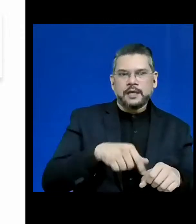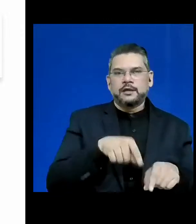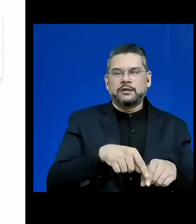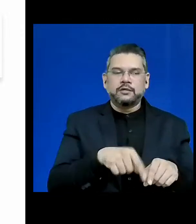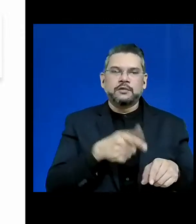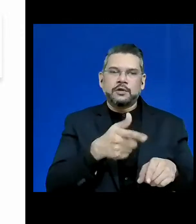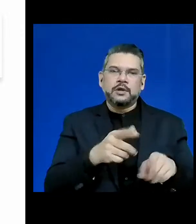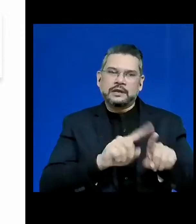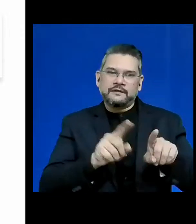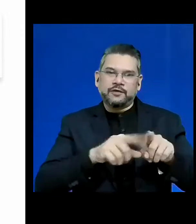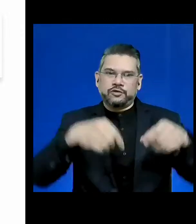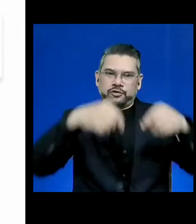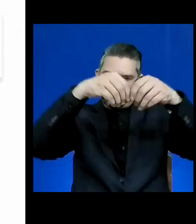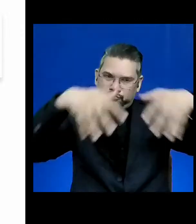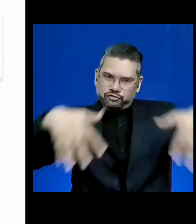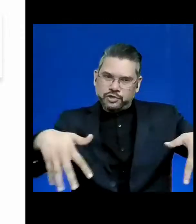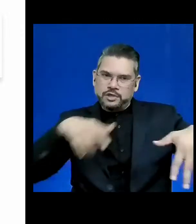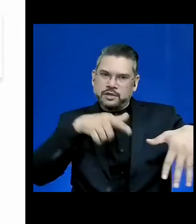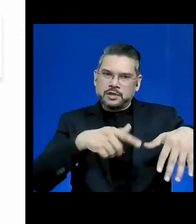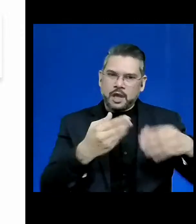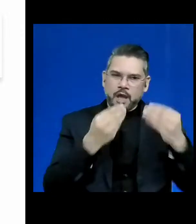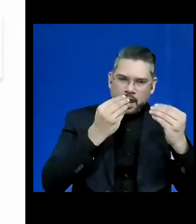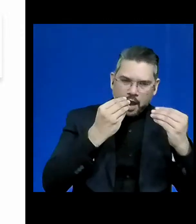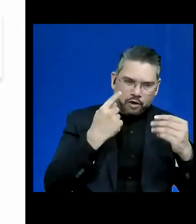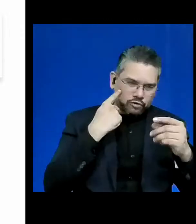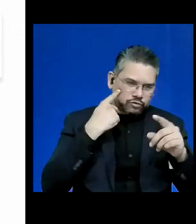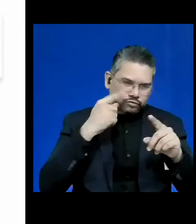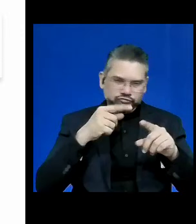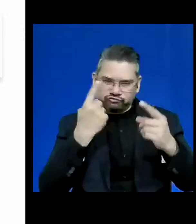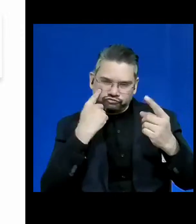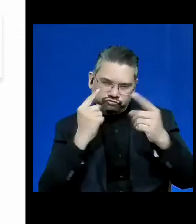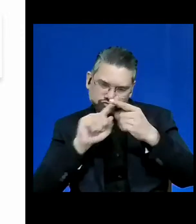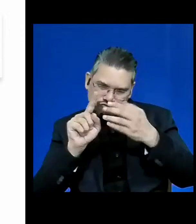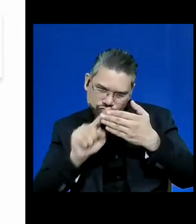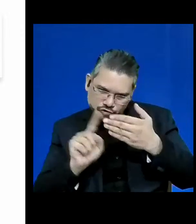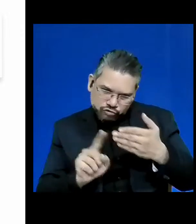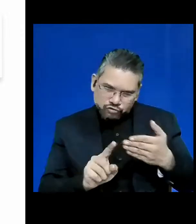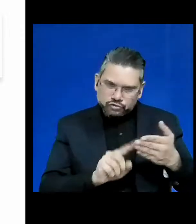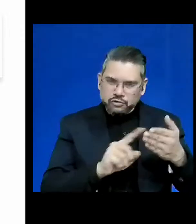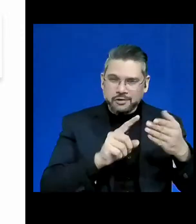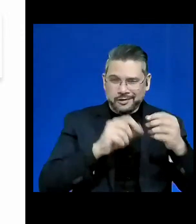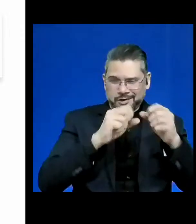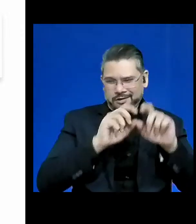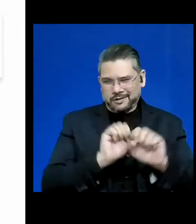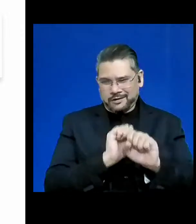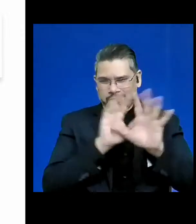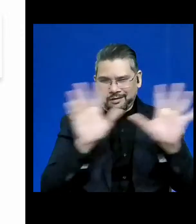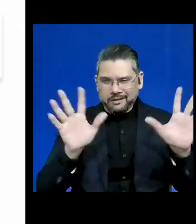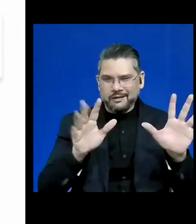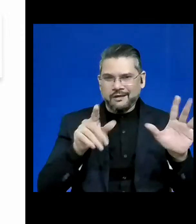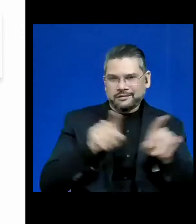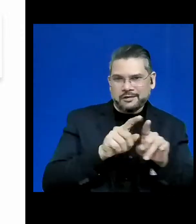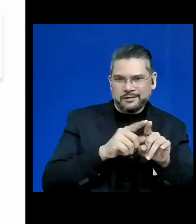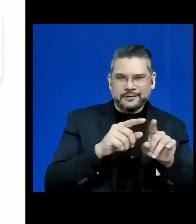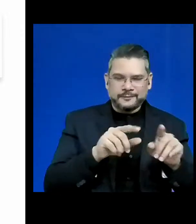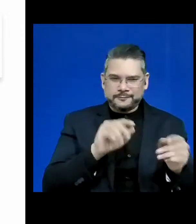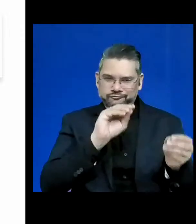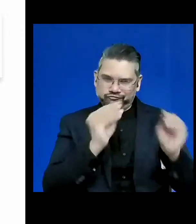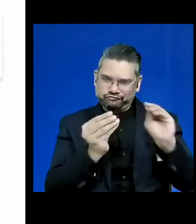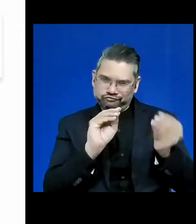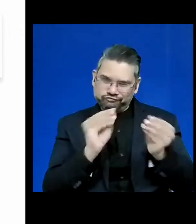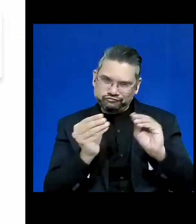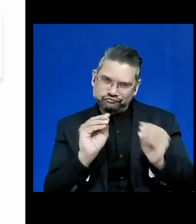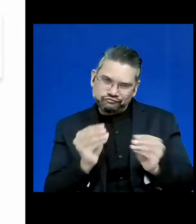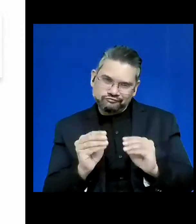that tree to kind of make it more meaningful for users. So if you have this really cool new widget that you just want your users to